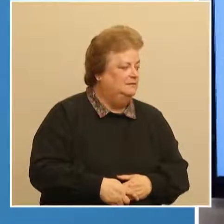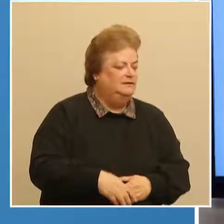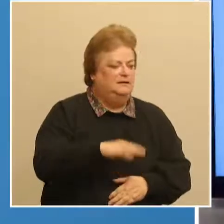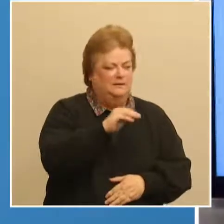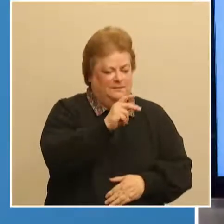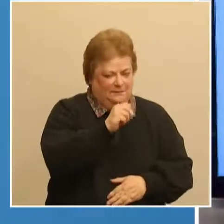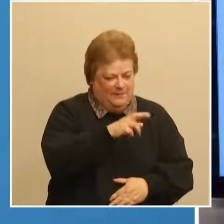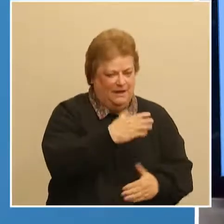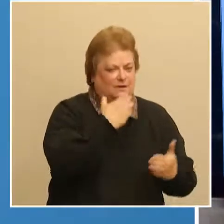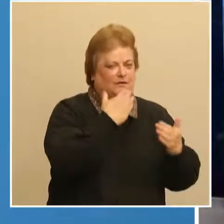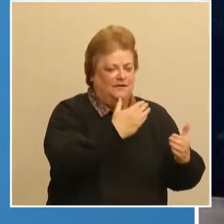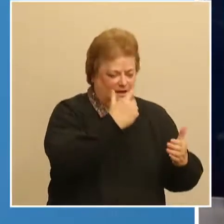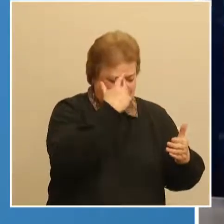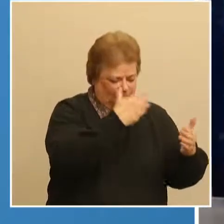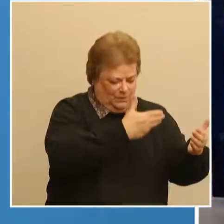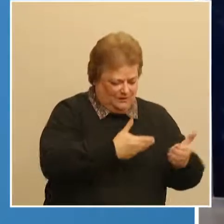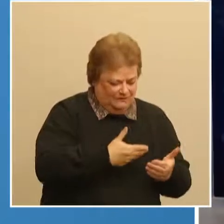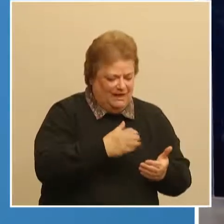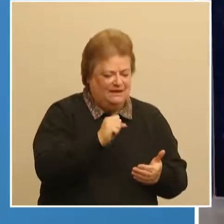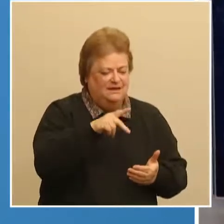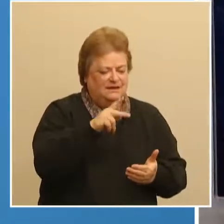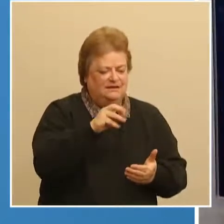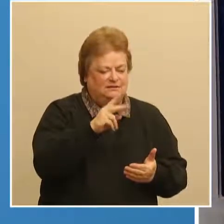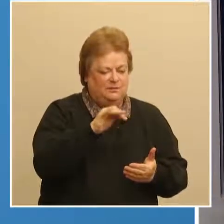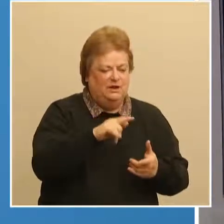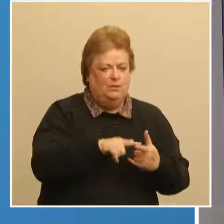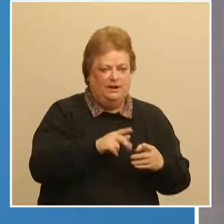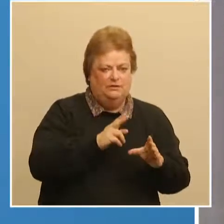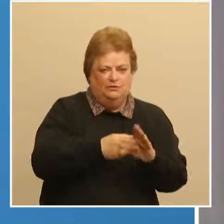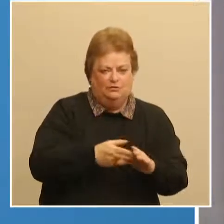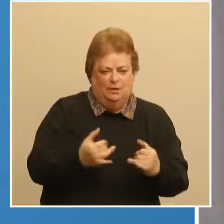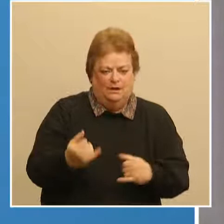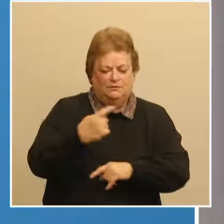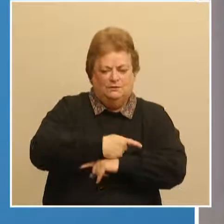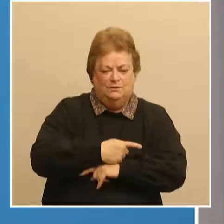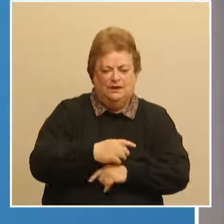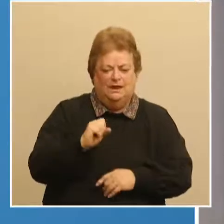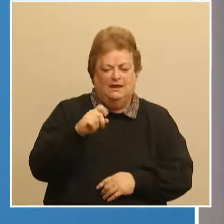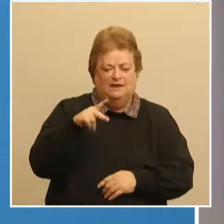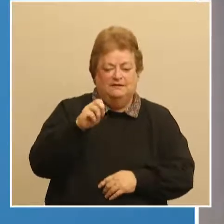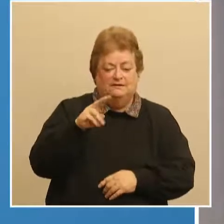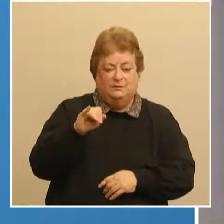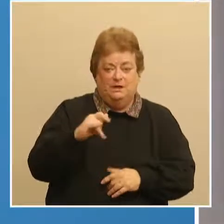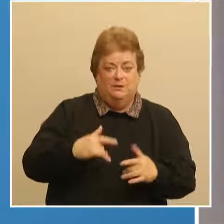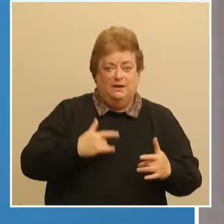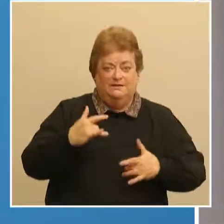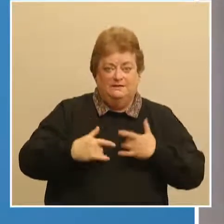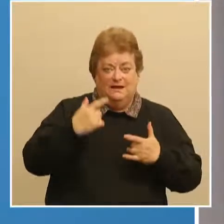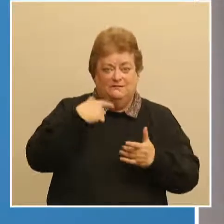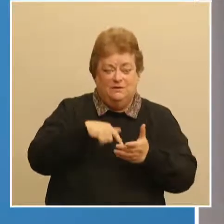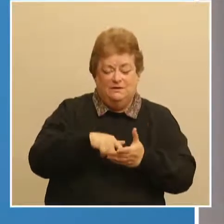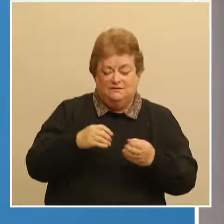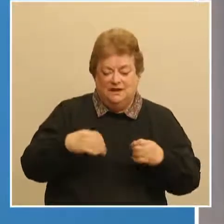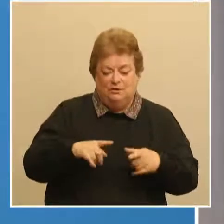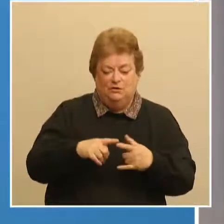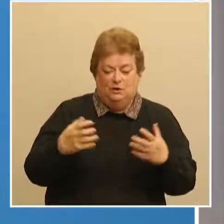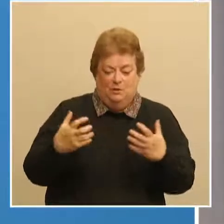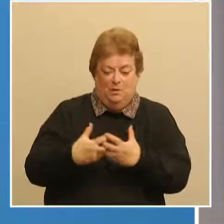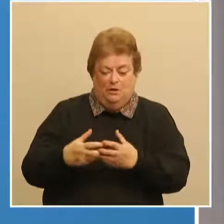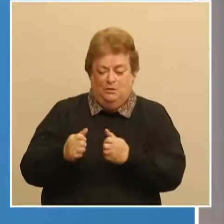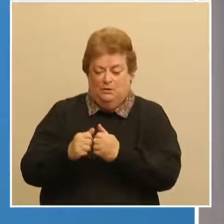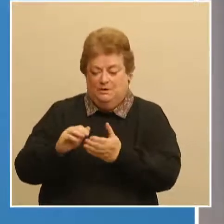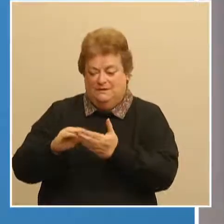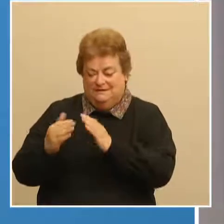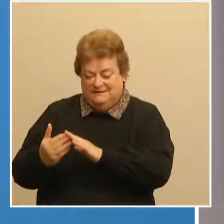Mayor, thank you for inviting Speedway to be part of this briefing. Speedway is extremely excited for this opportunity to partner together with the City